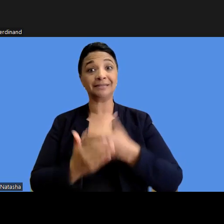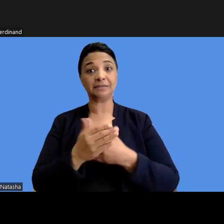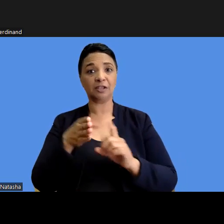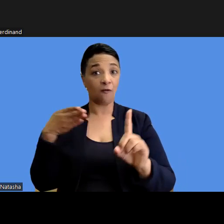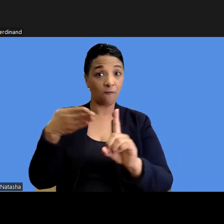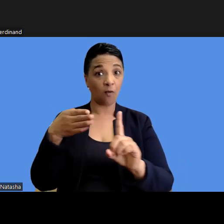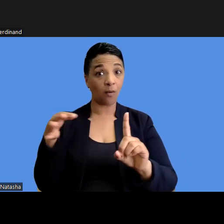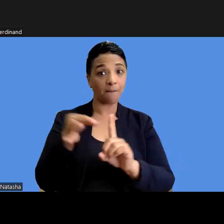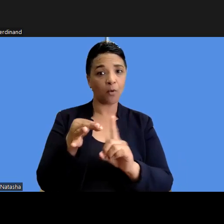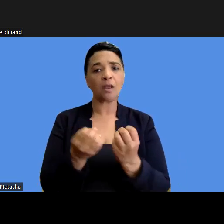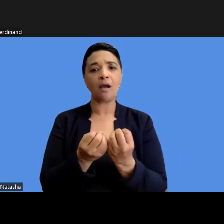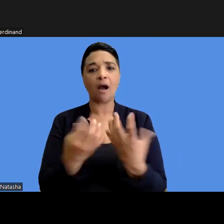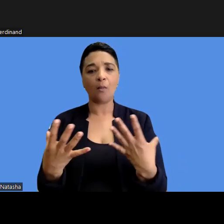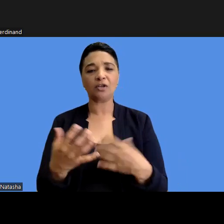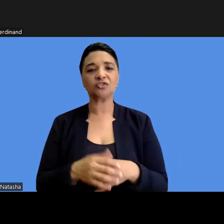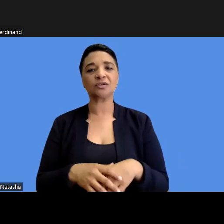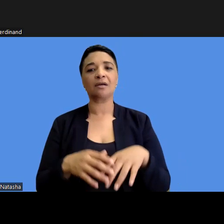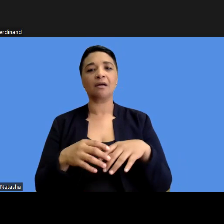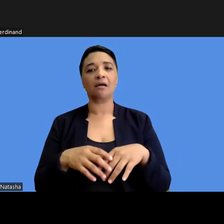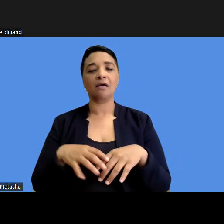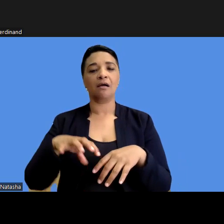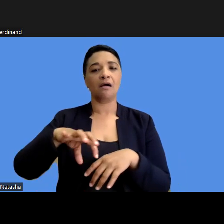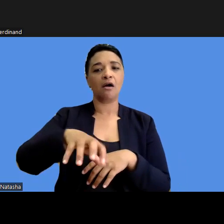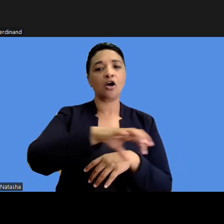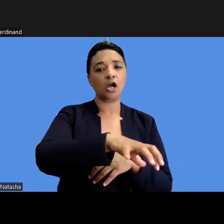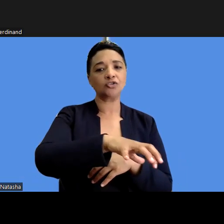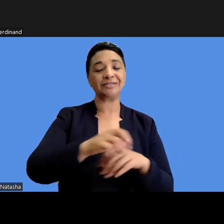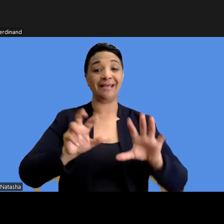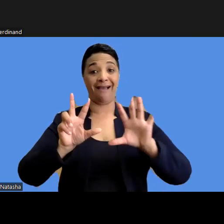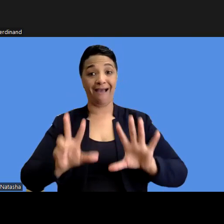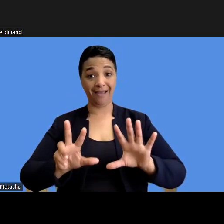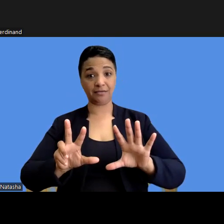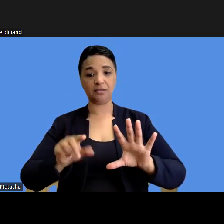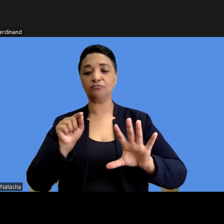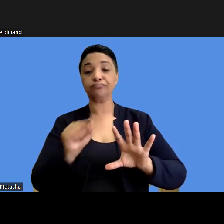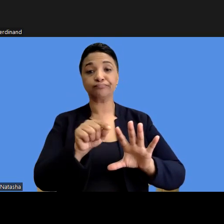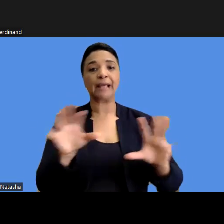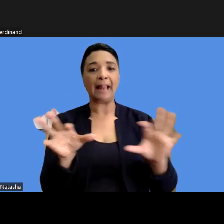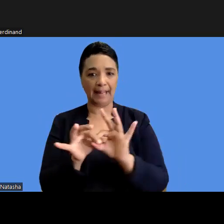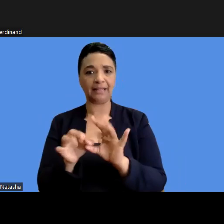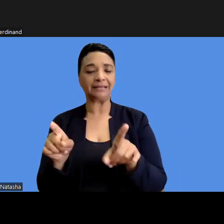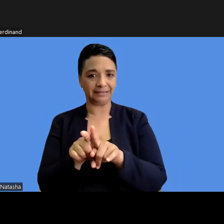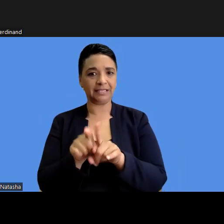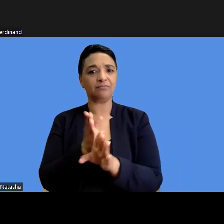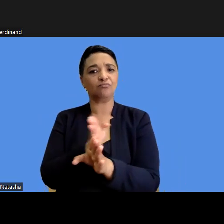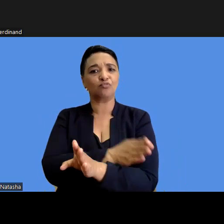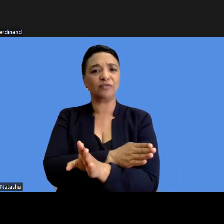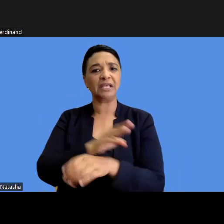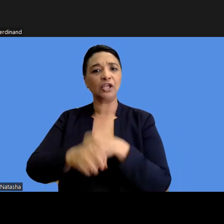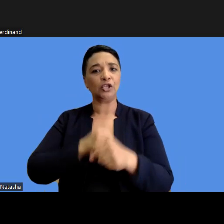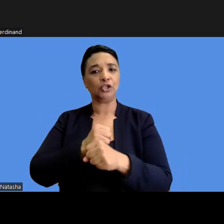or in 8 operations, and this is similar to the findings of 2021. And 6 operations